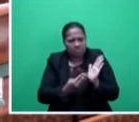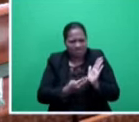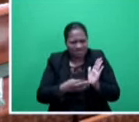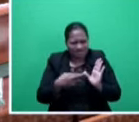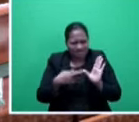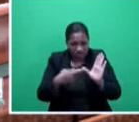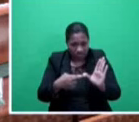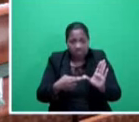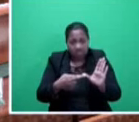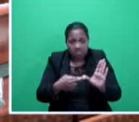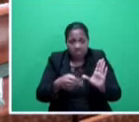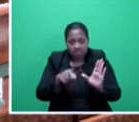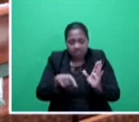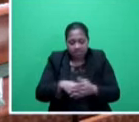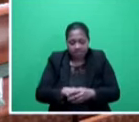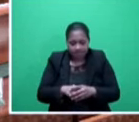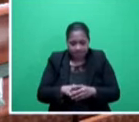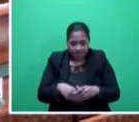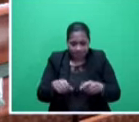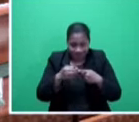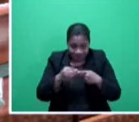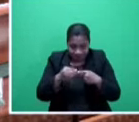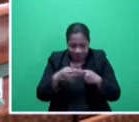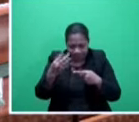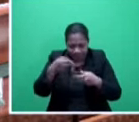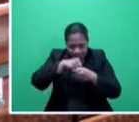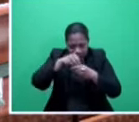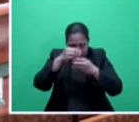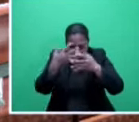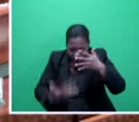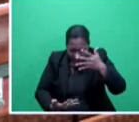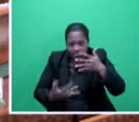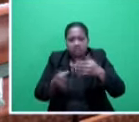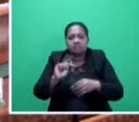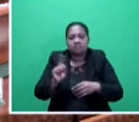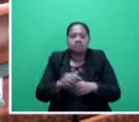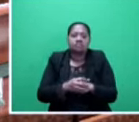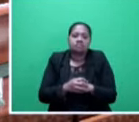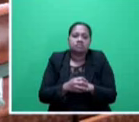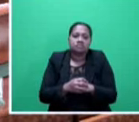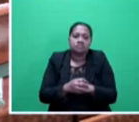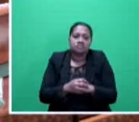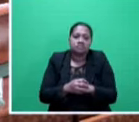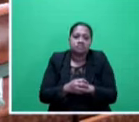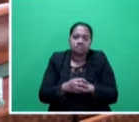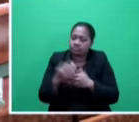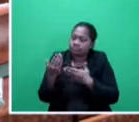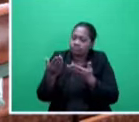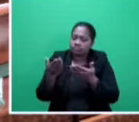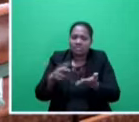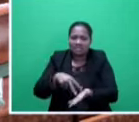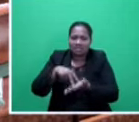The petition requests the following: to refer to the Standing Committee on